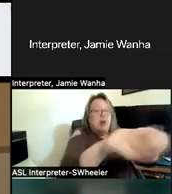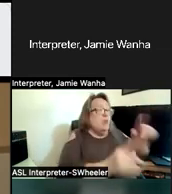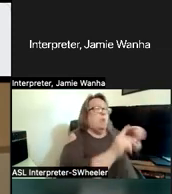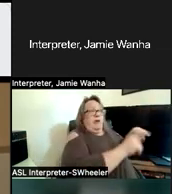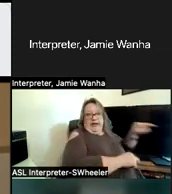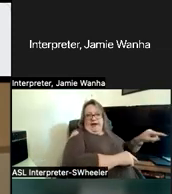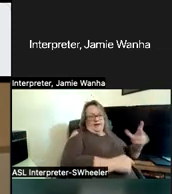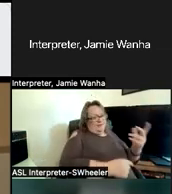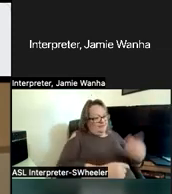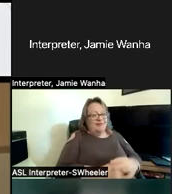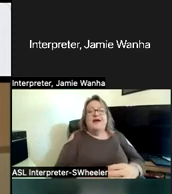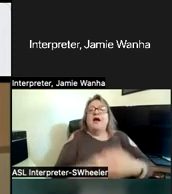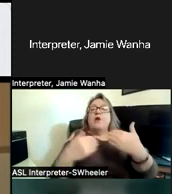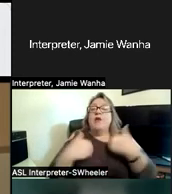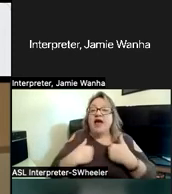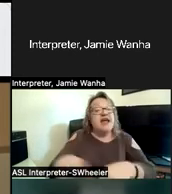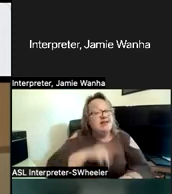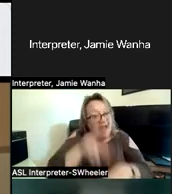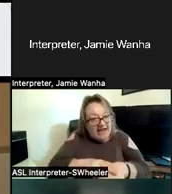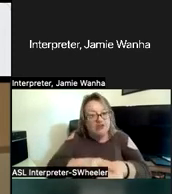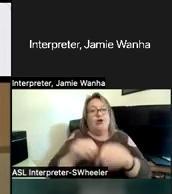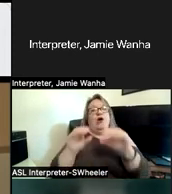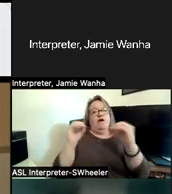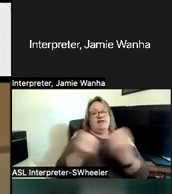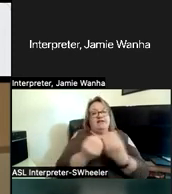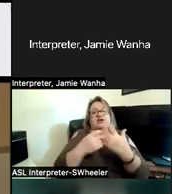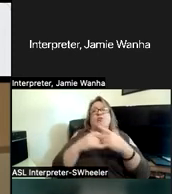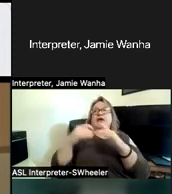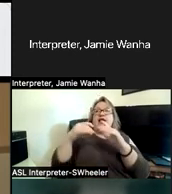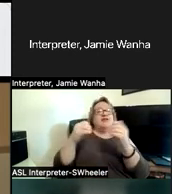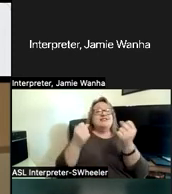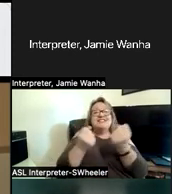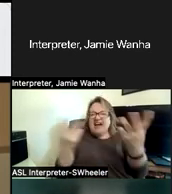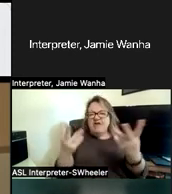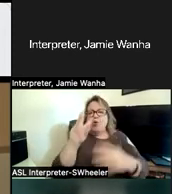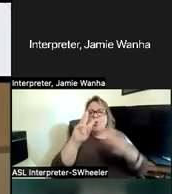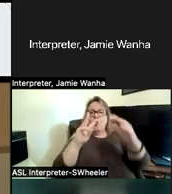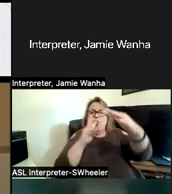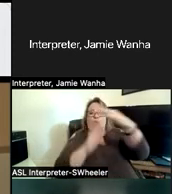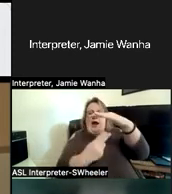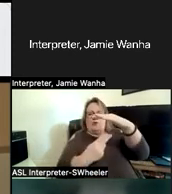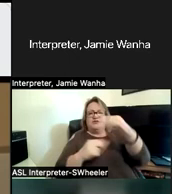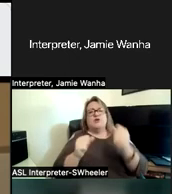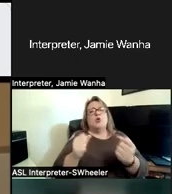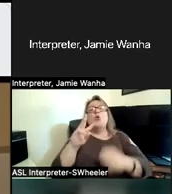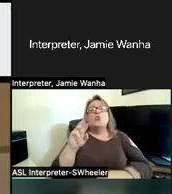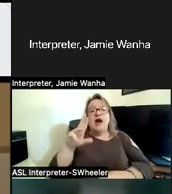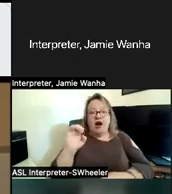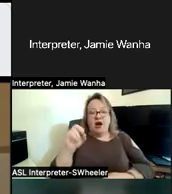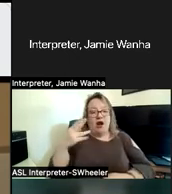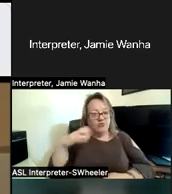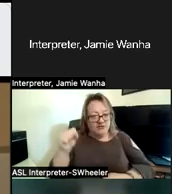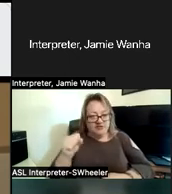certain level of emergency supplies. So we actually have several warehouses, including here in San Diego, that have these supplies. And again,